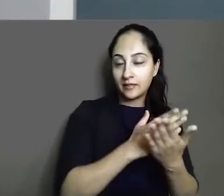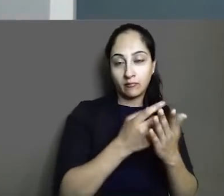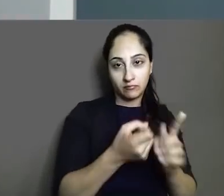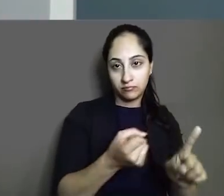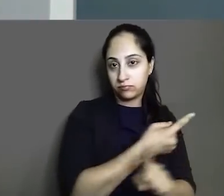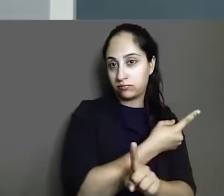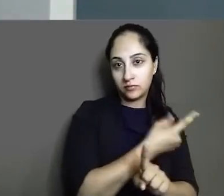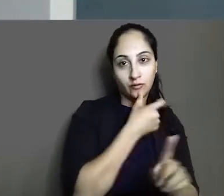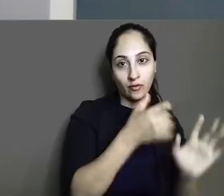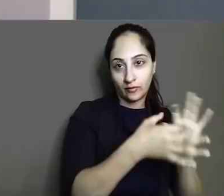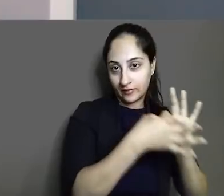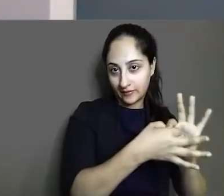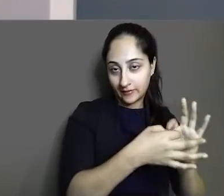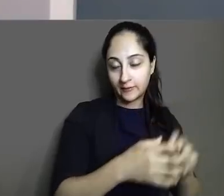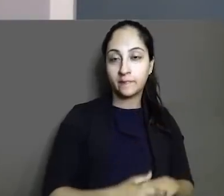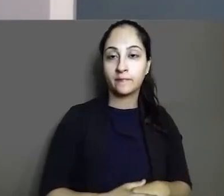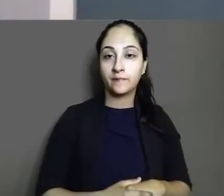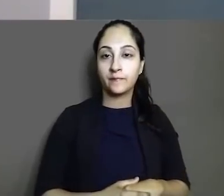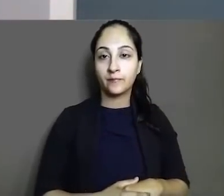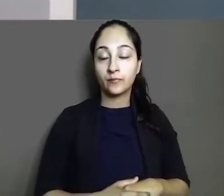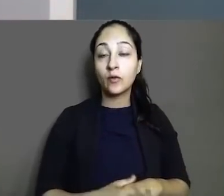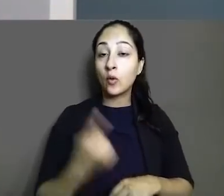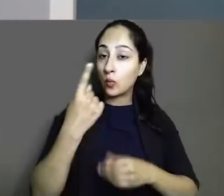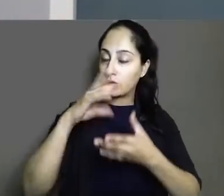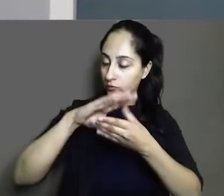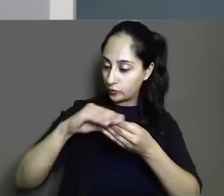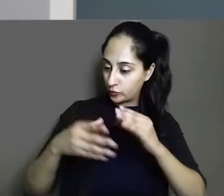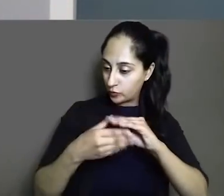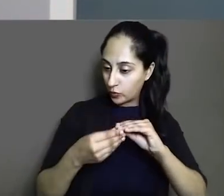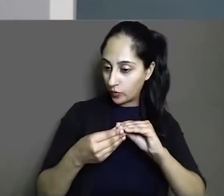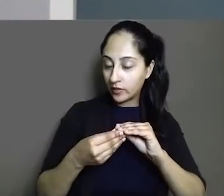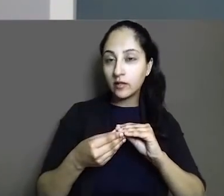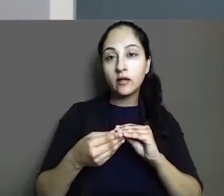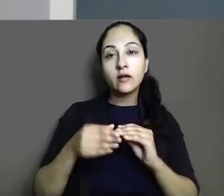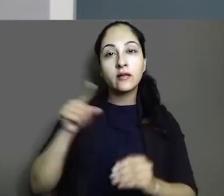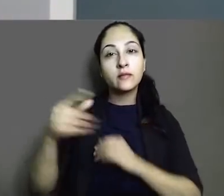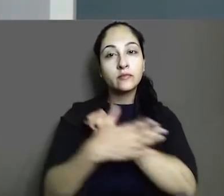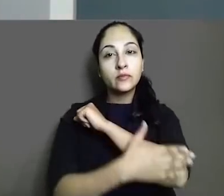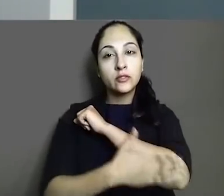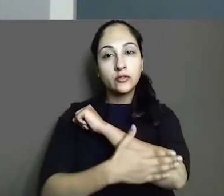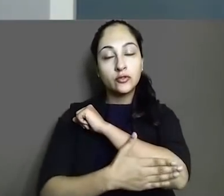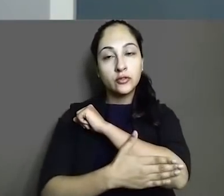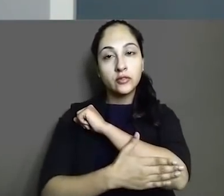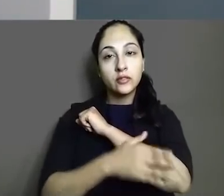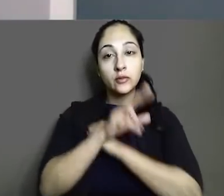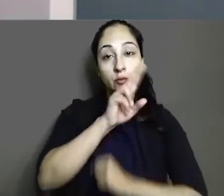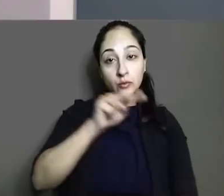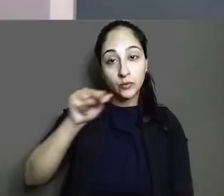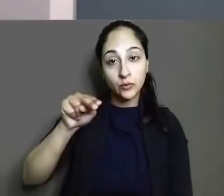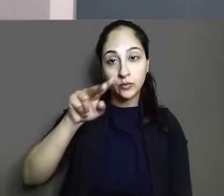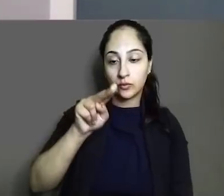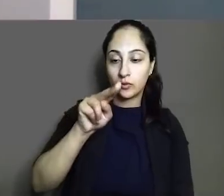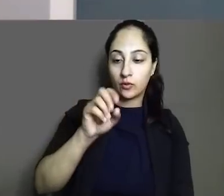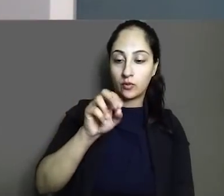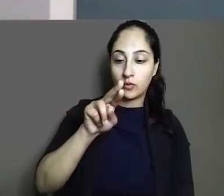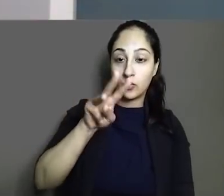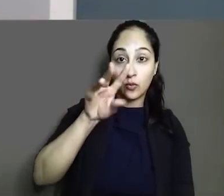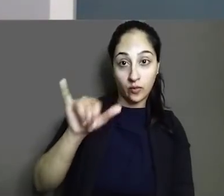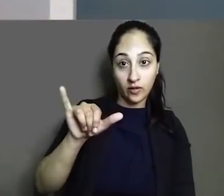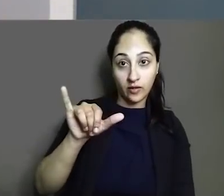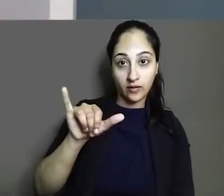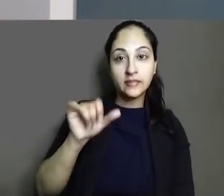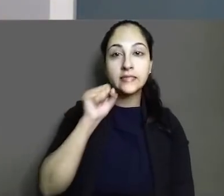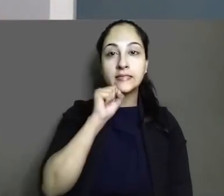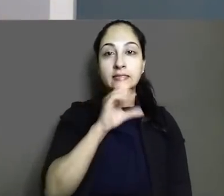the deaths. The unfortunate reality is that every day, an average of about 45 people in Norwegian nursing homes